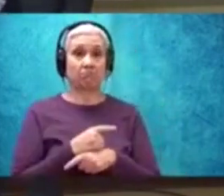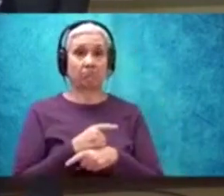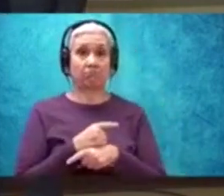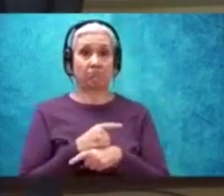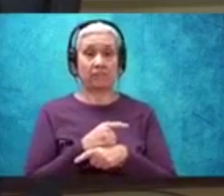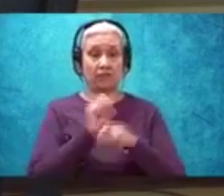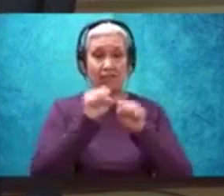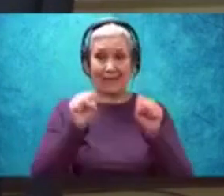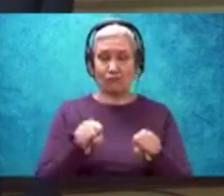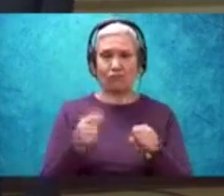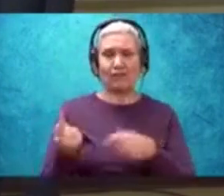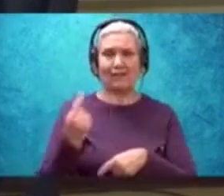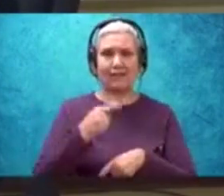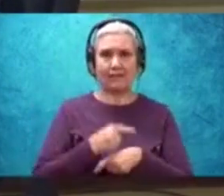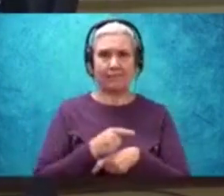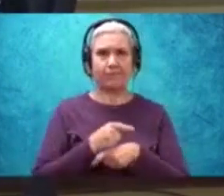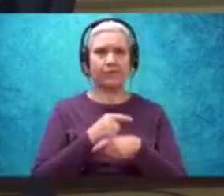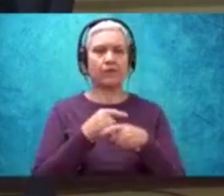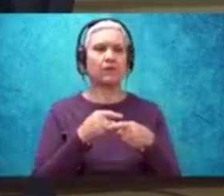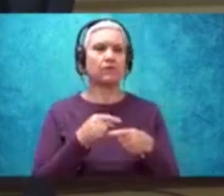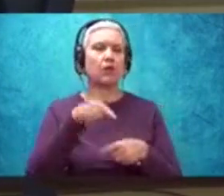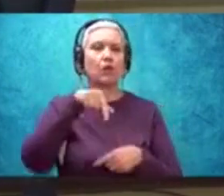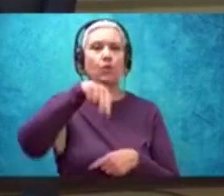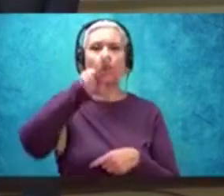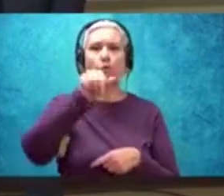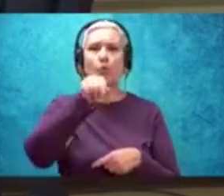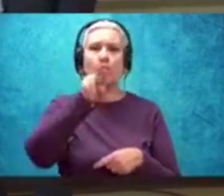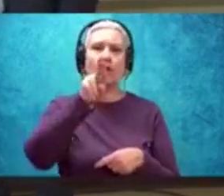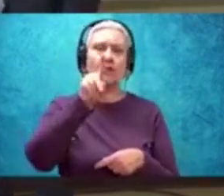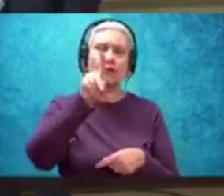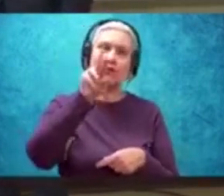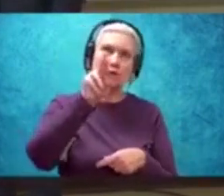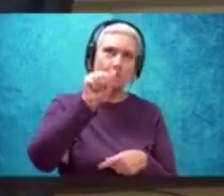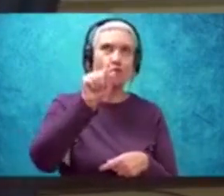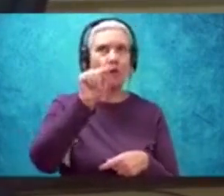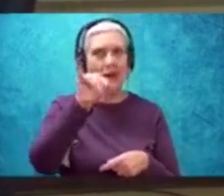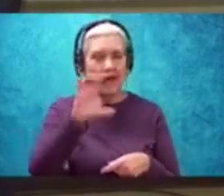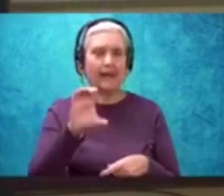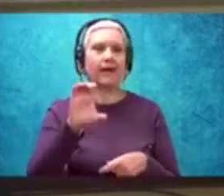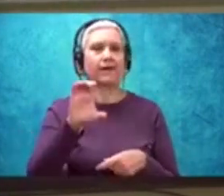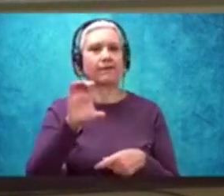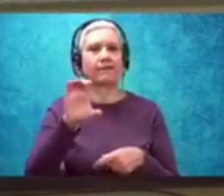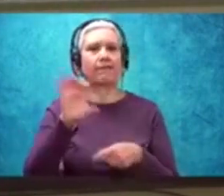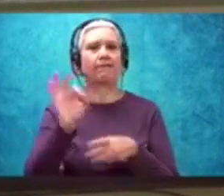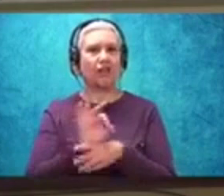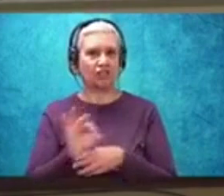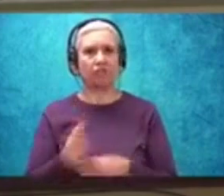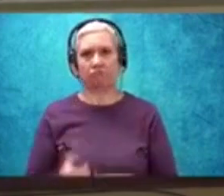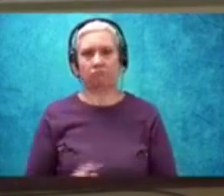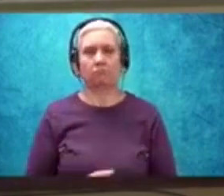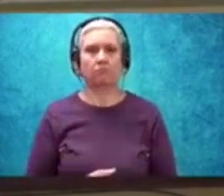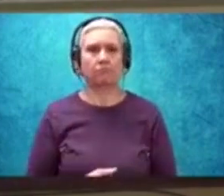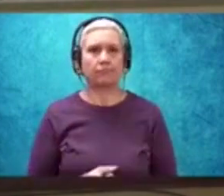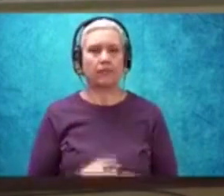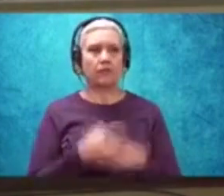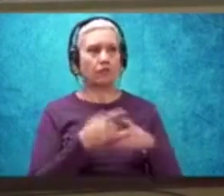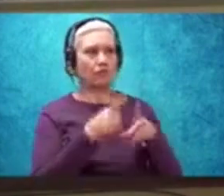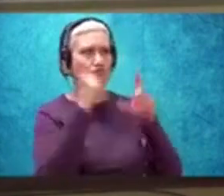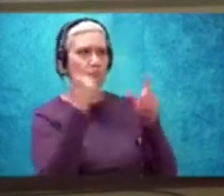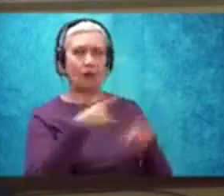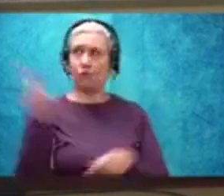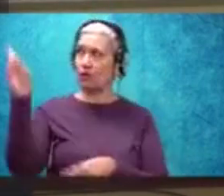Standard 1, where we're talking about quadratic functions and expressions, but I want to focus our attention to what you see in the bolded